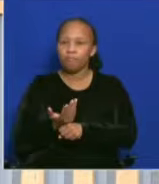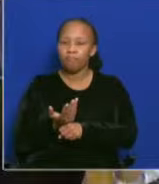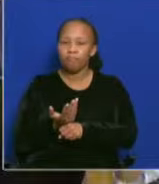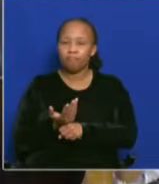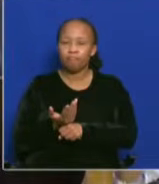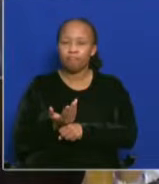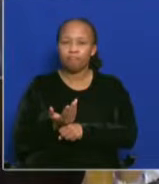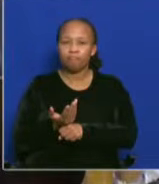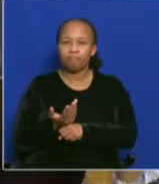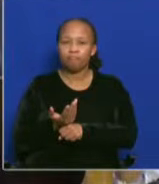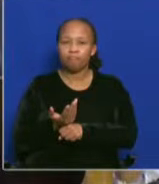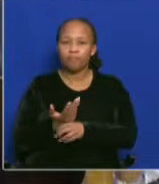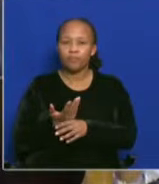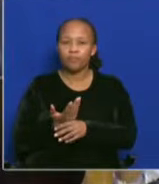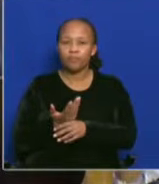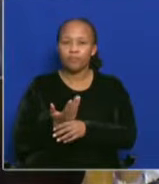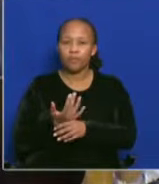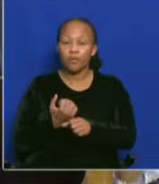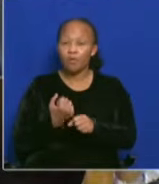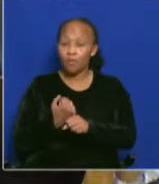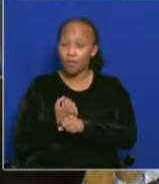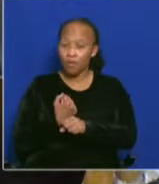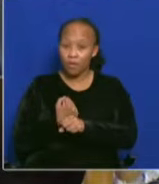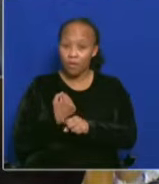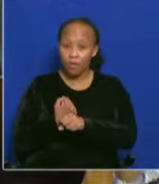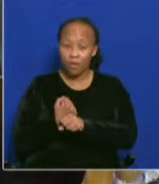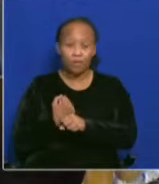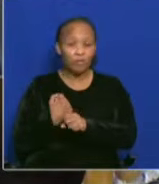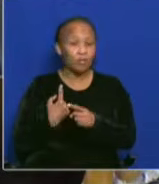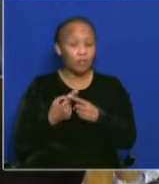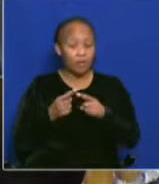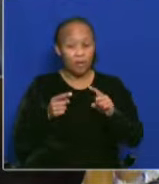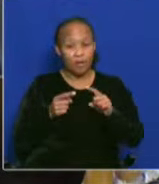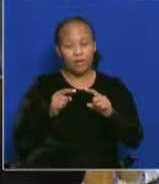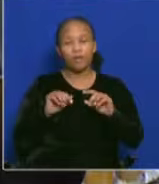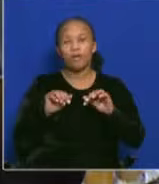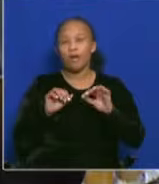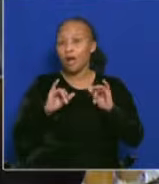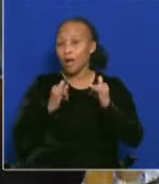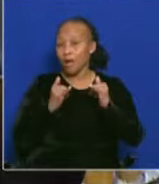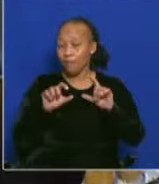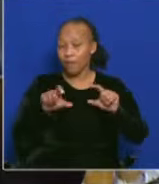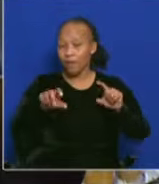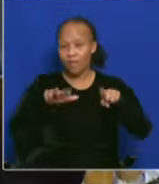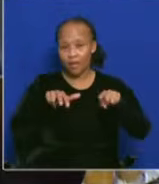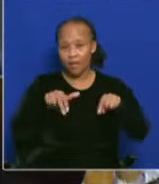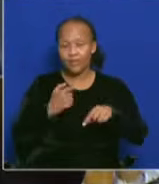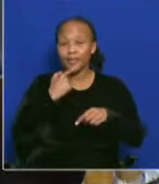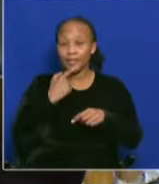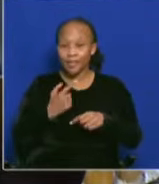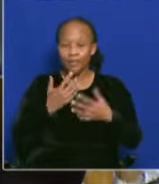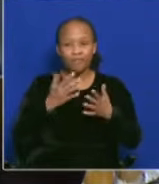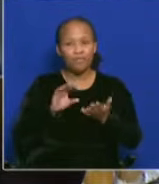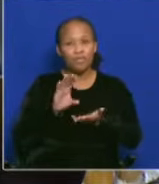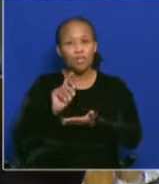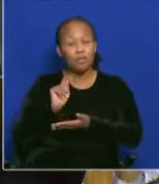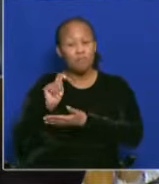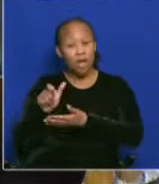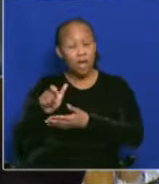lawfully to date. For example, in paragraph 18, to date, the company has always made the payments due to SARS on time and